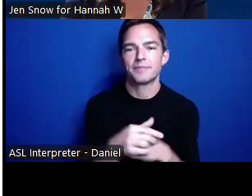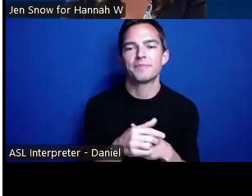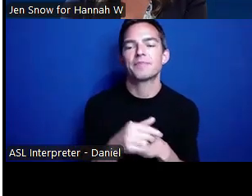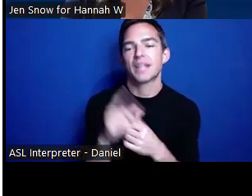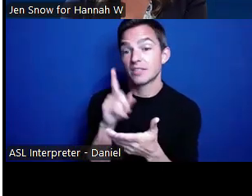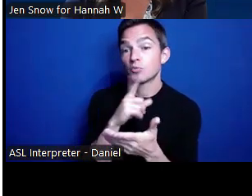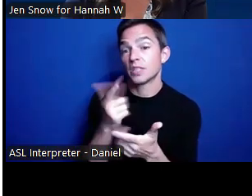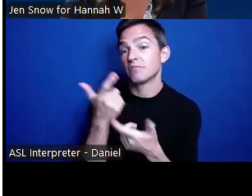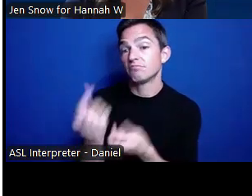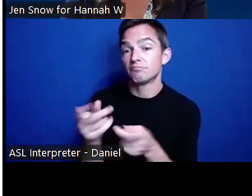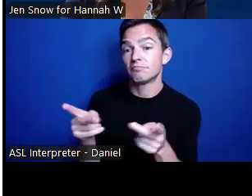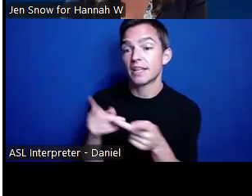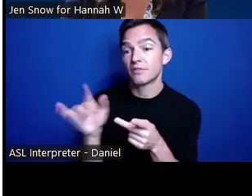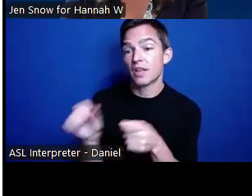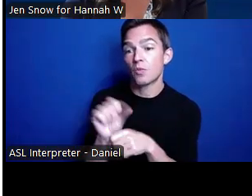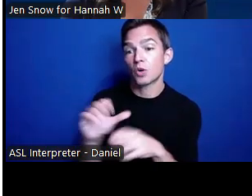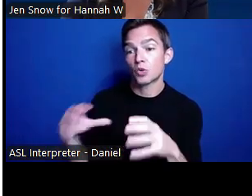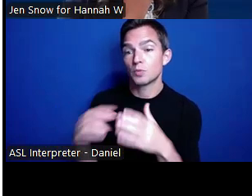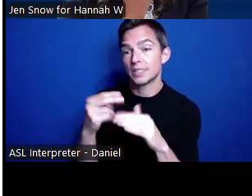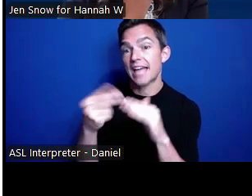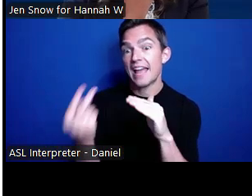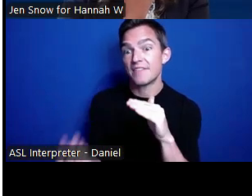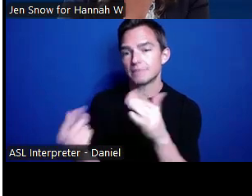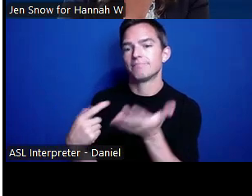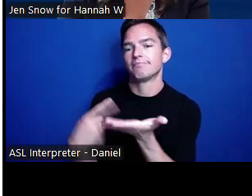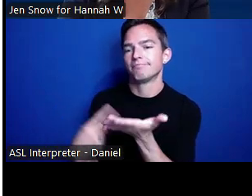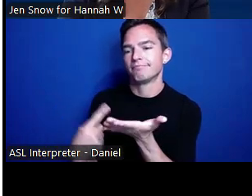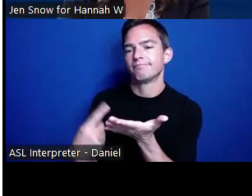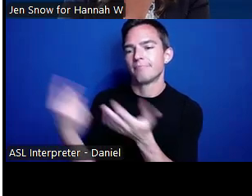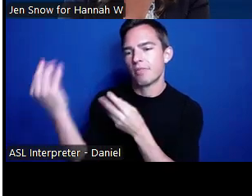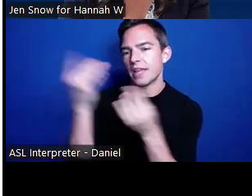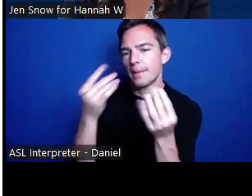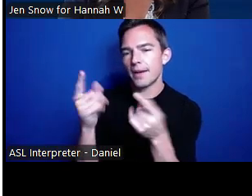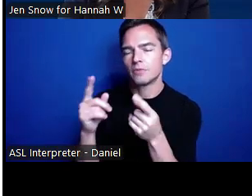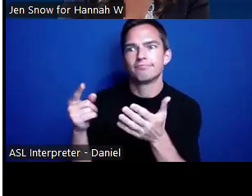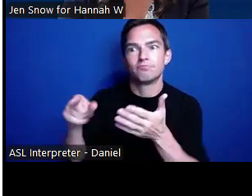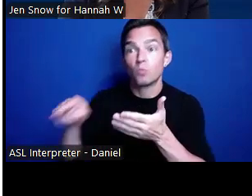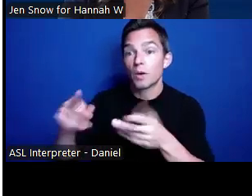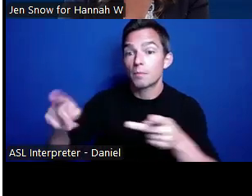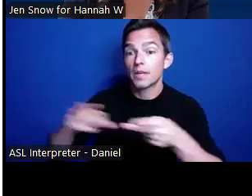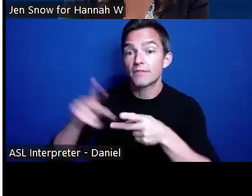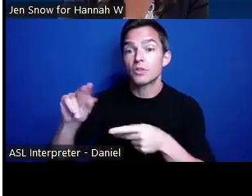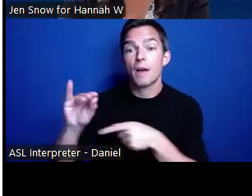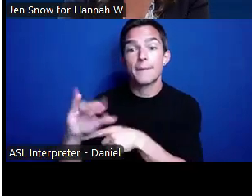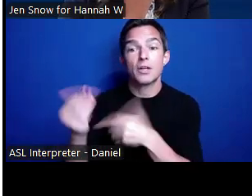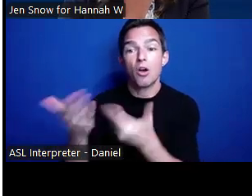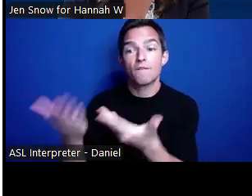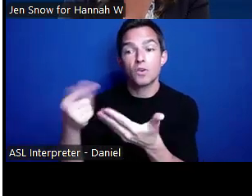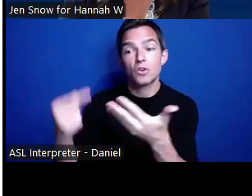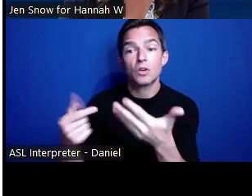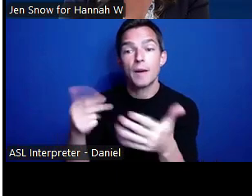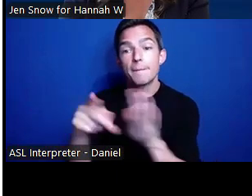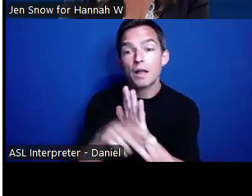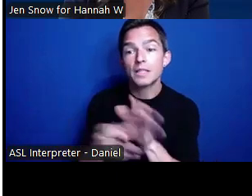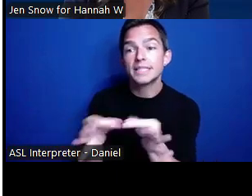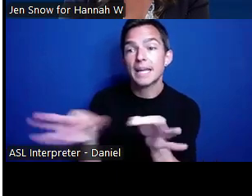really interesting space for that work group to really dive into something and think about what is there a space for NAMI to offer a policy statement or some